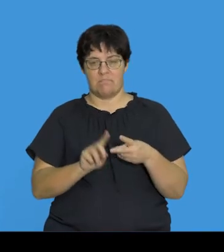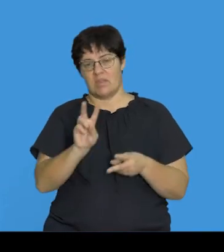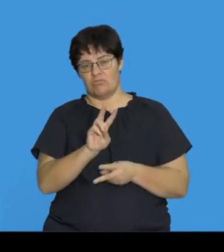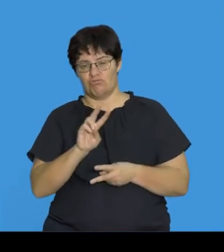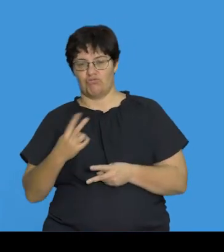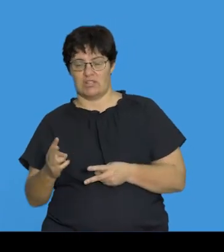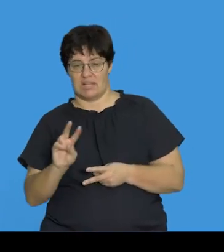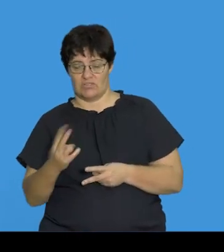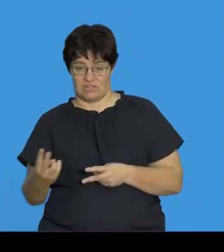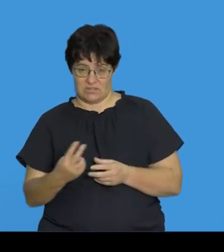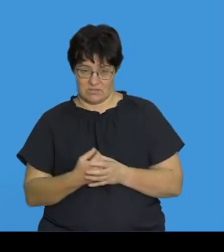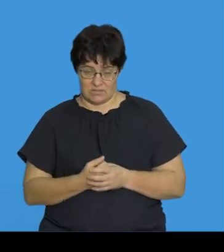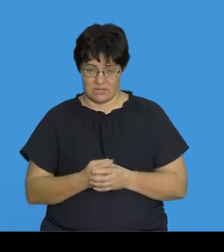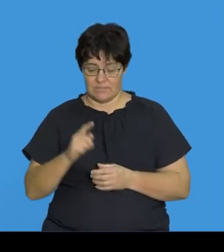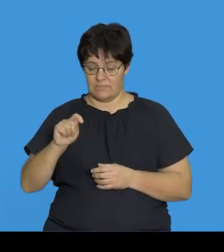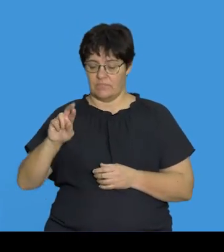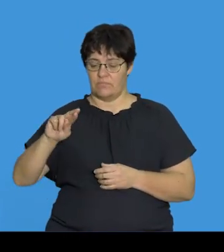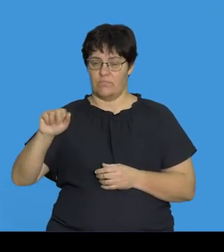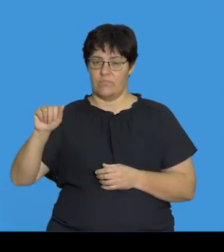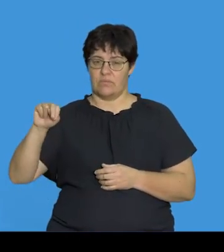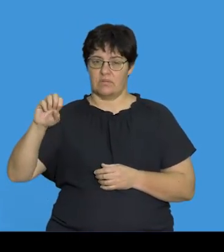as well as